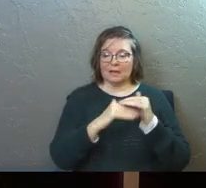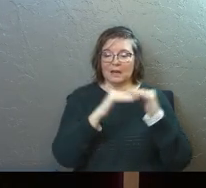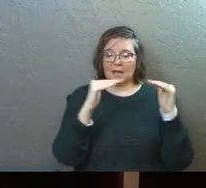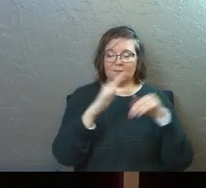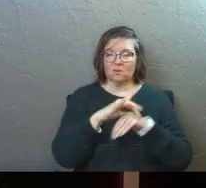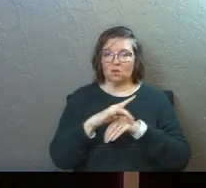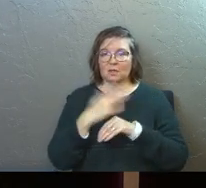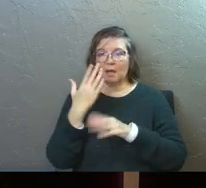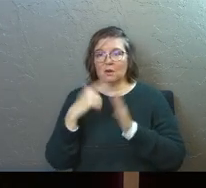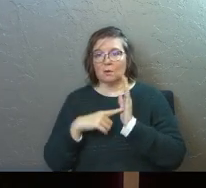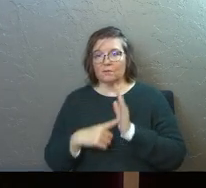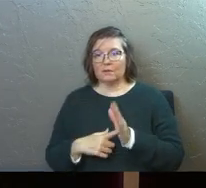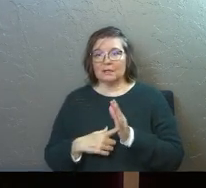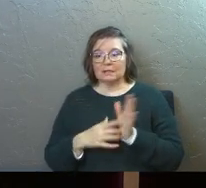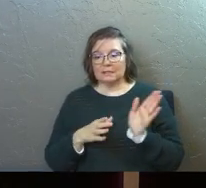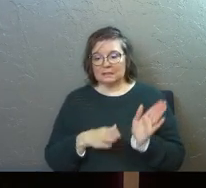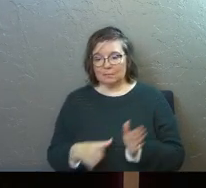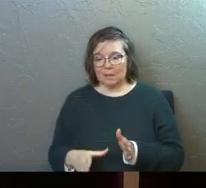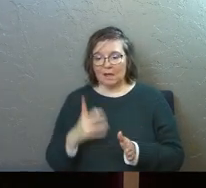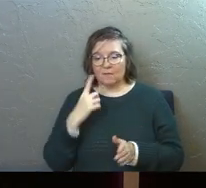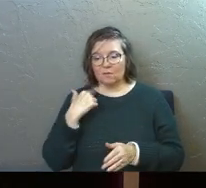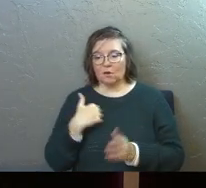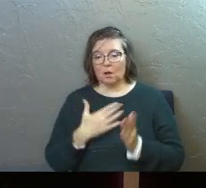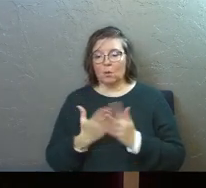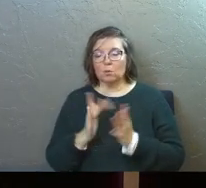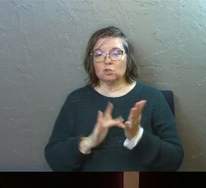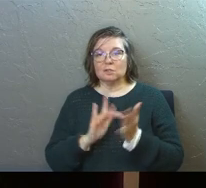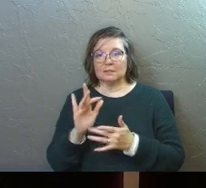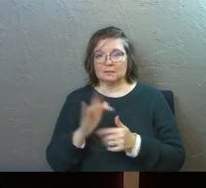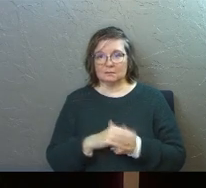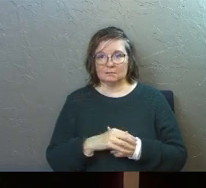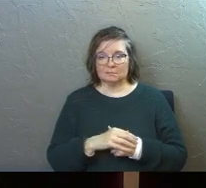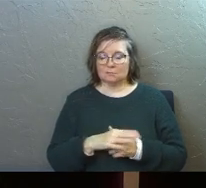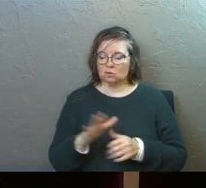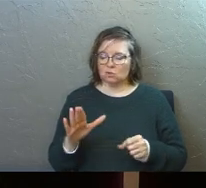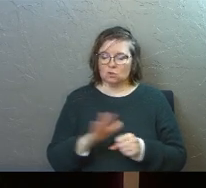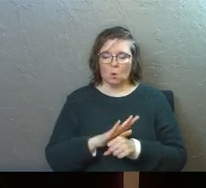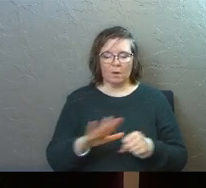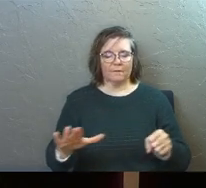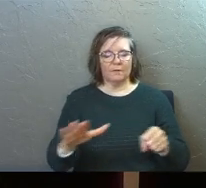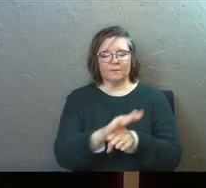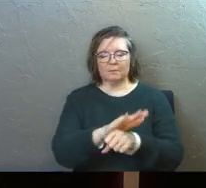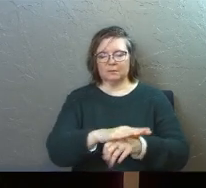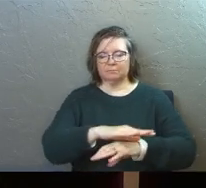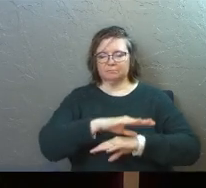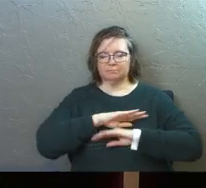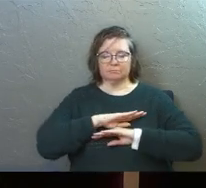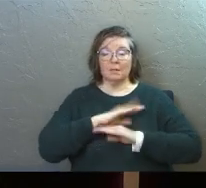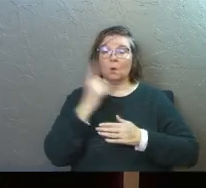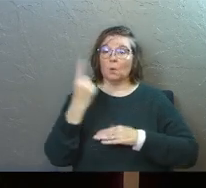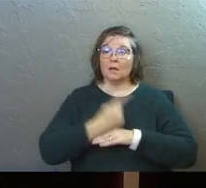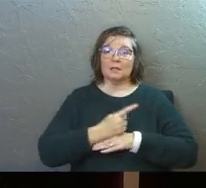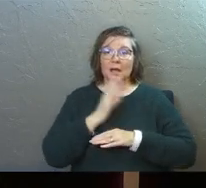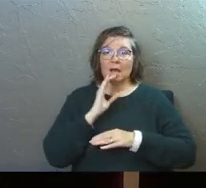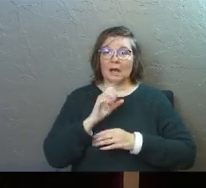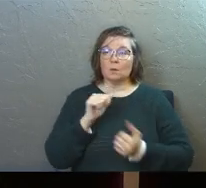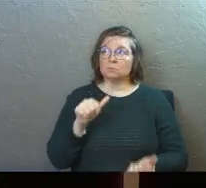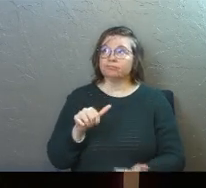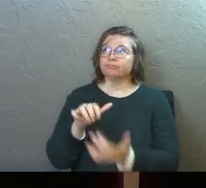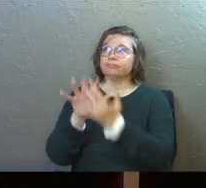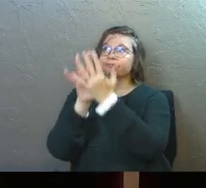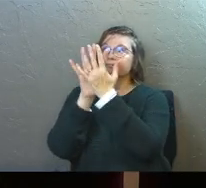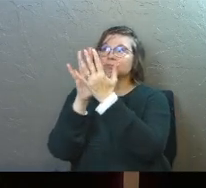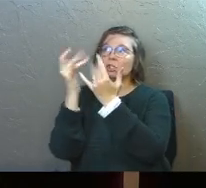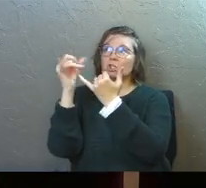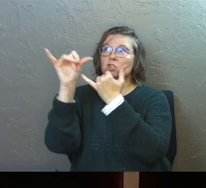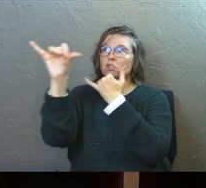and on earth. God has revealed his ultimate plan for us through Jesus. Total fulfillment. And one day I will go and I will spend